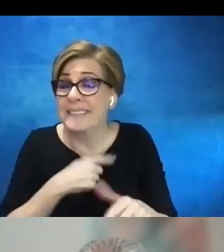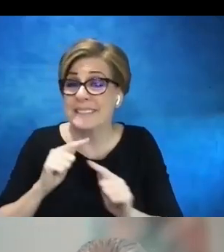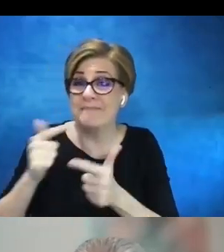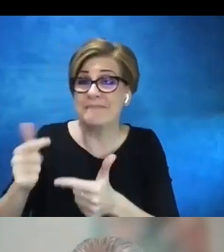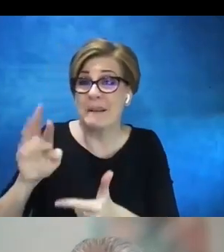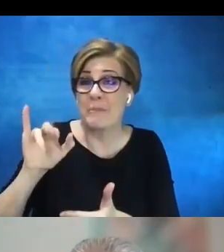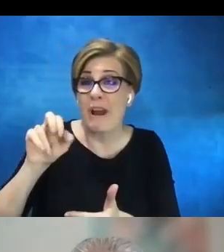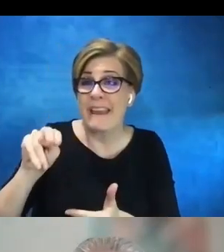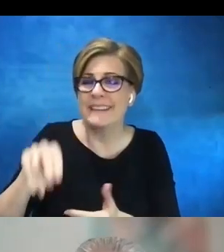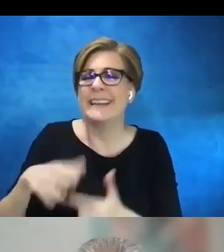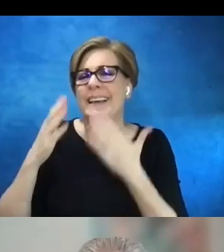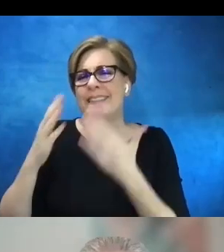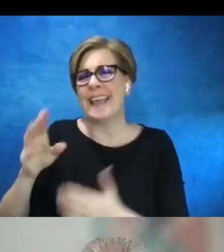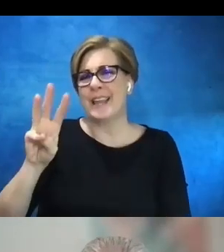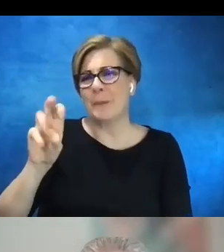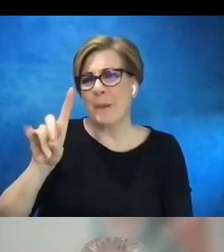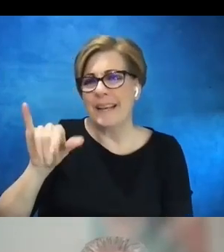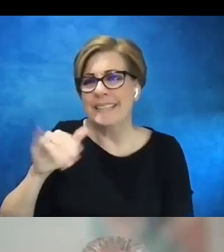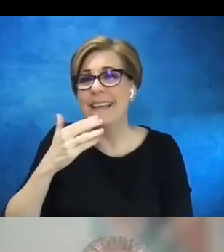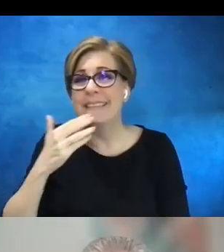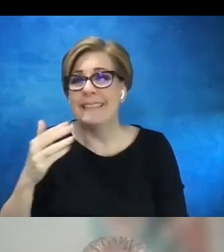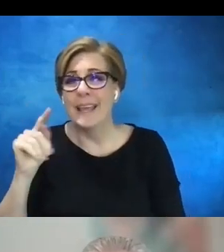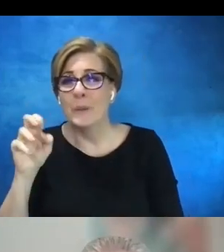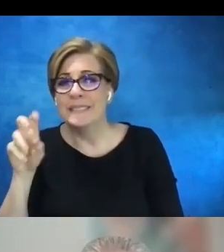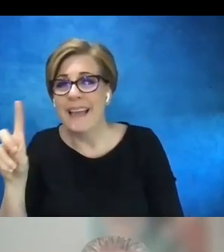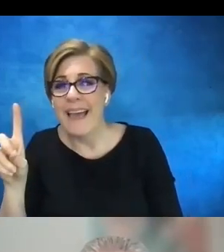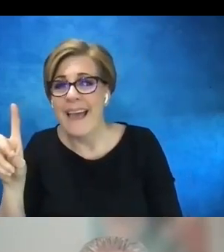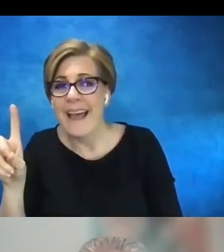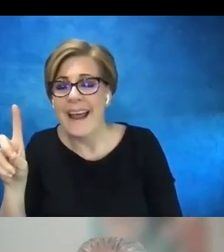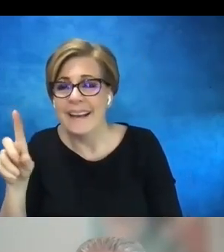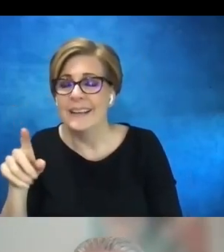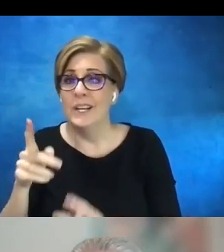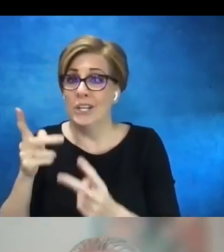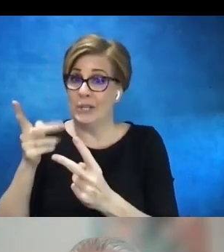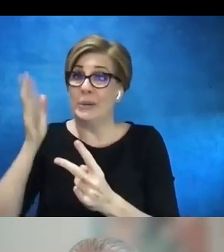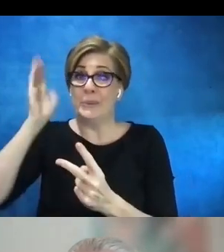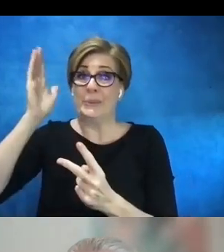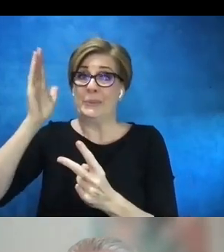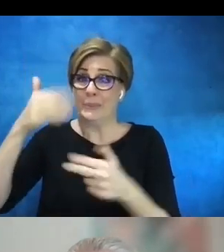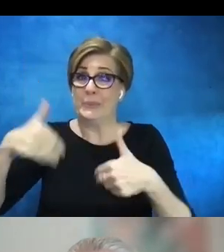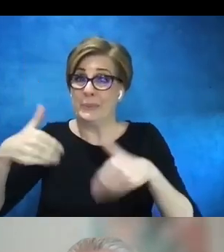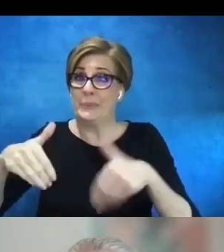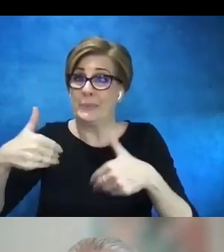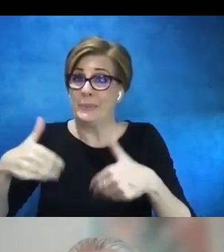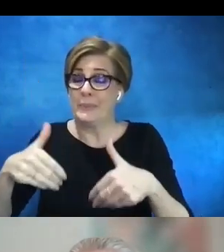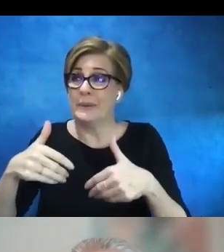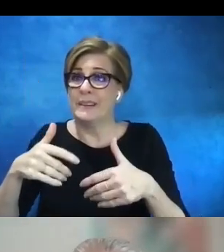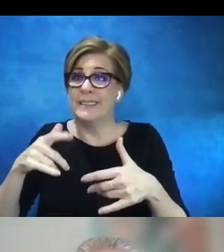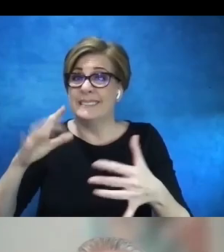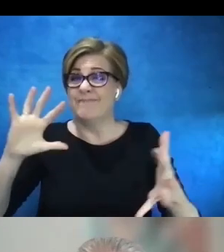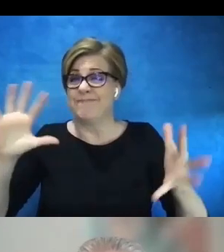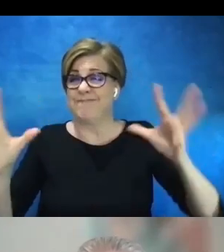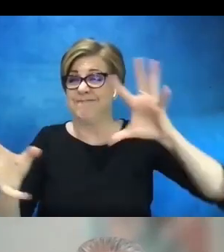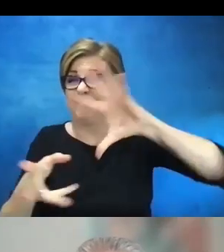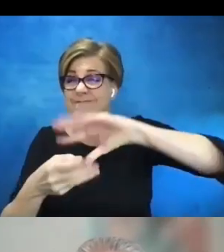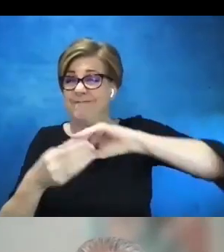thank you. Thank you, Wendy. Thank you, Ted, for accomplishing that Herculean task of really taking a lot of information and putting it